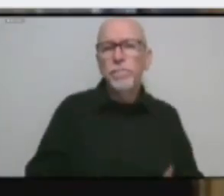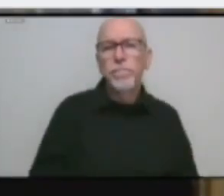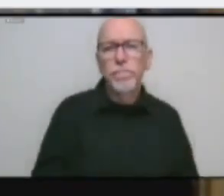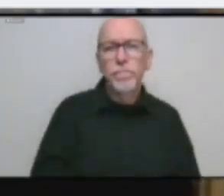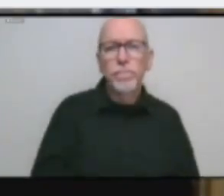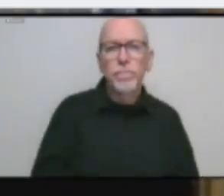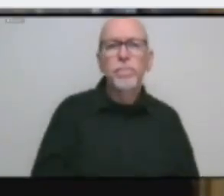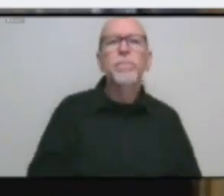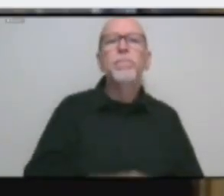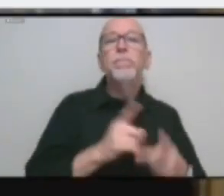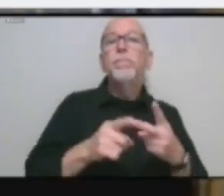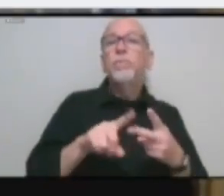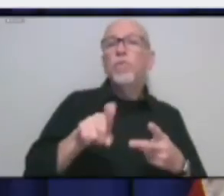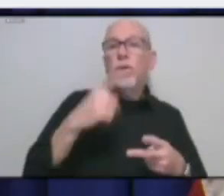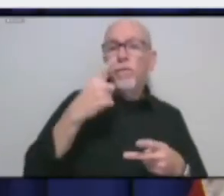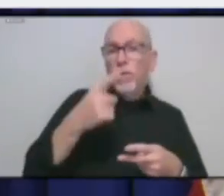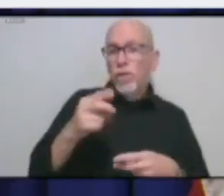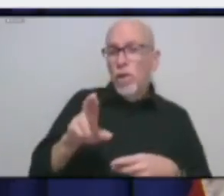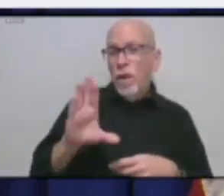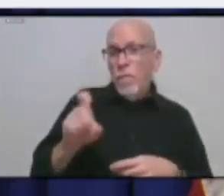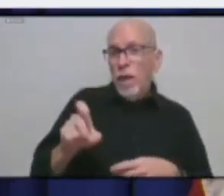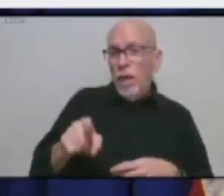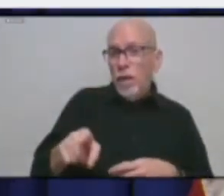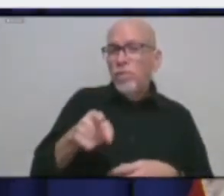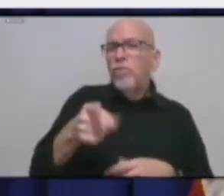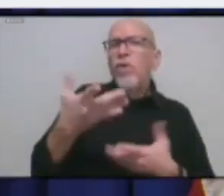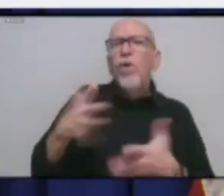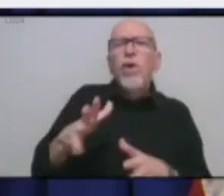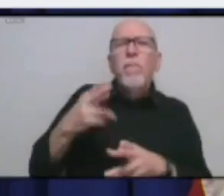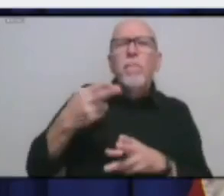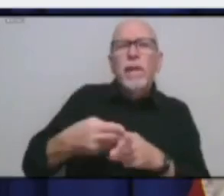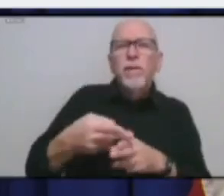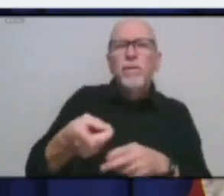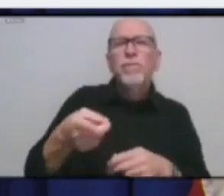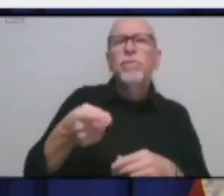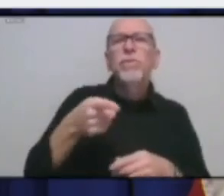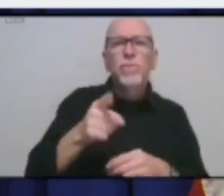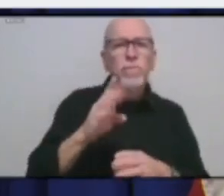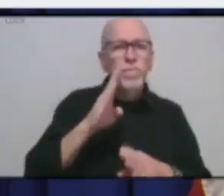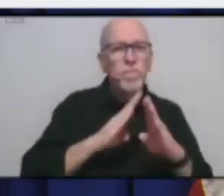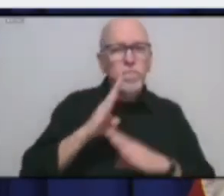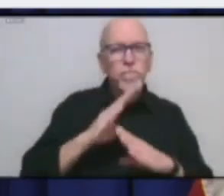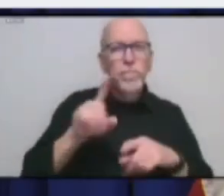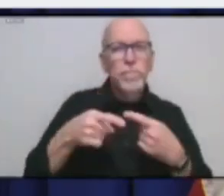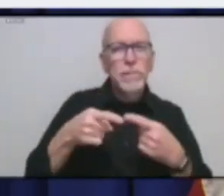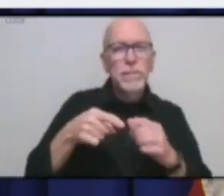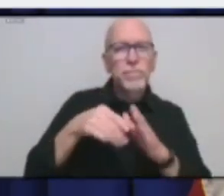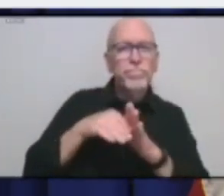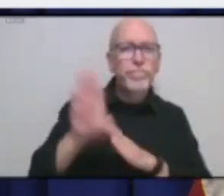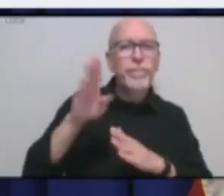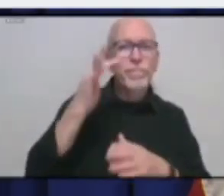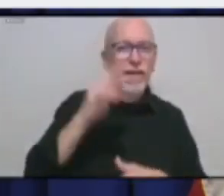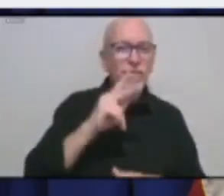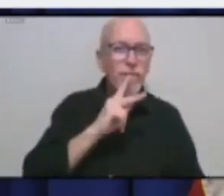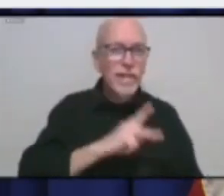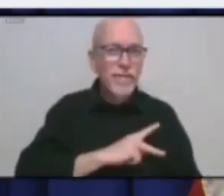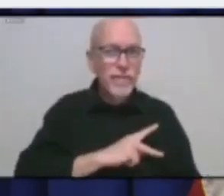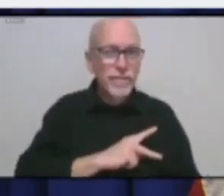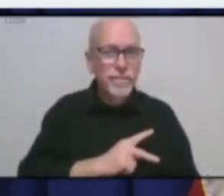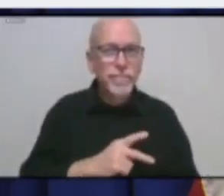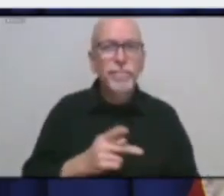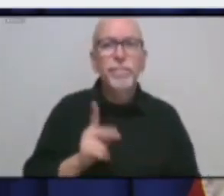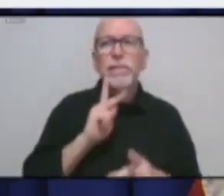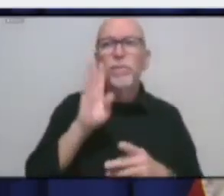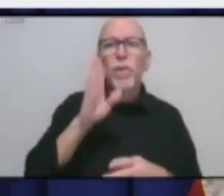then Dr. Box, you talked already about how worried you are about a spike related to Thanksgiving, because we see a lot of people